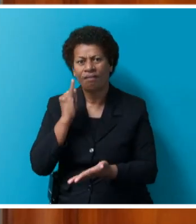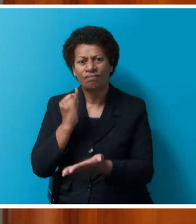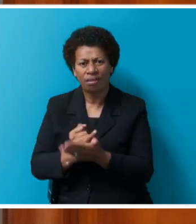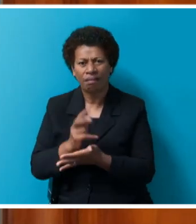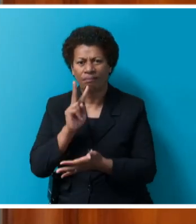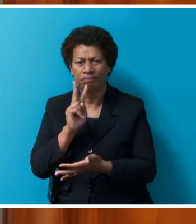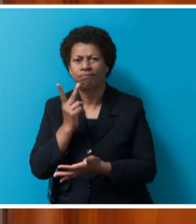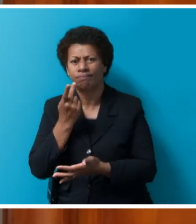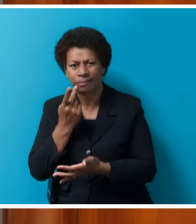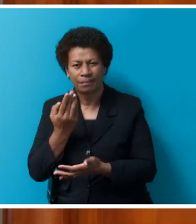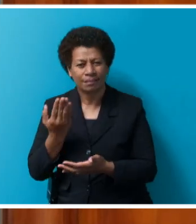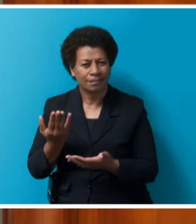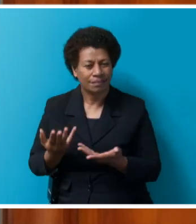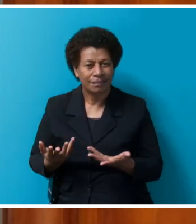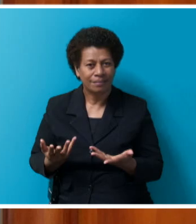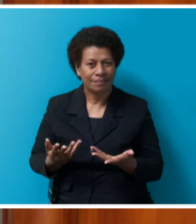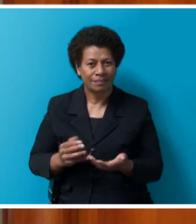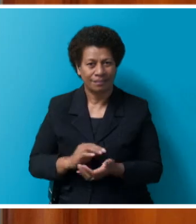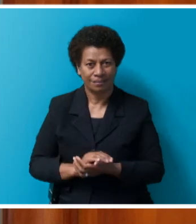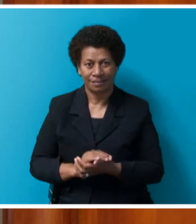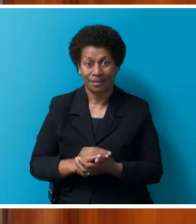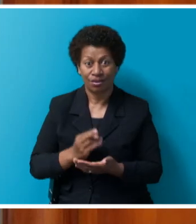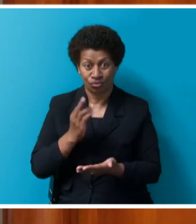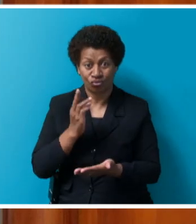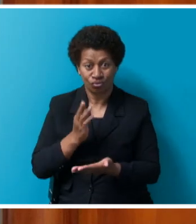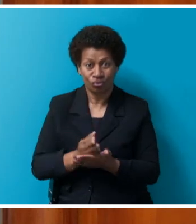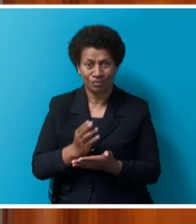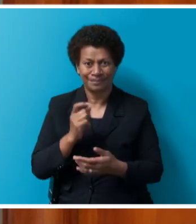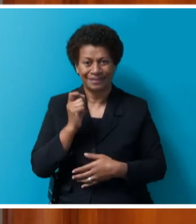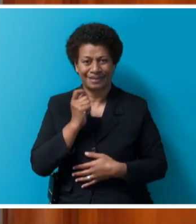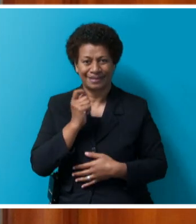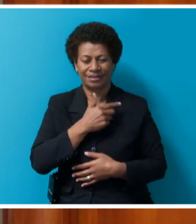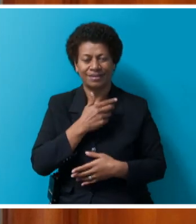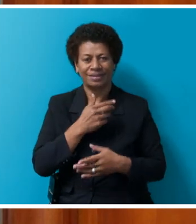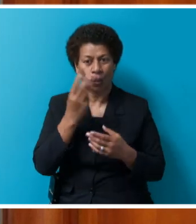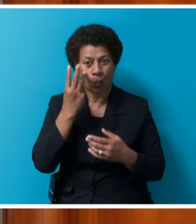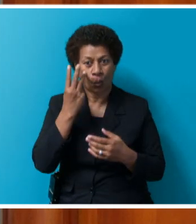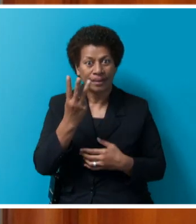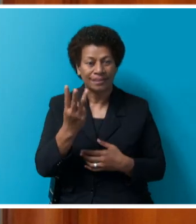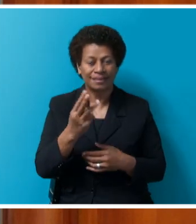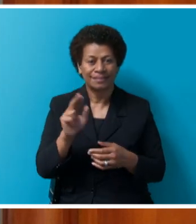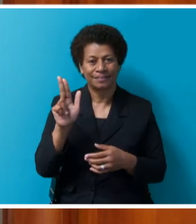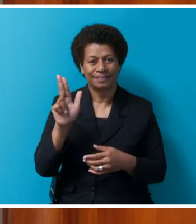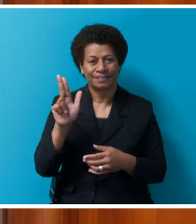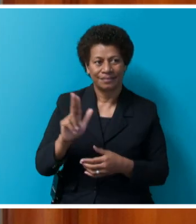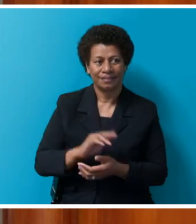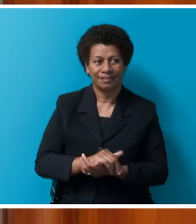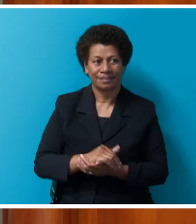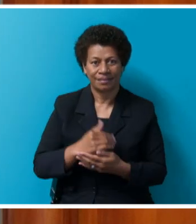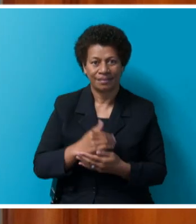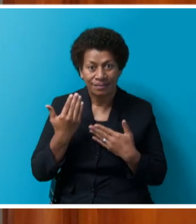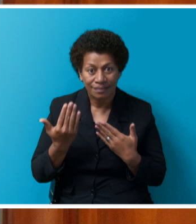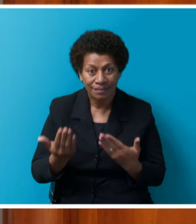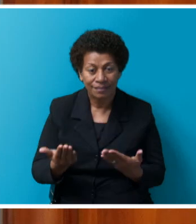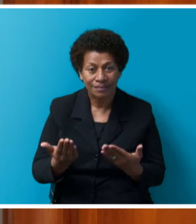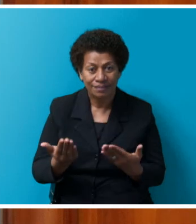jarring contrast to the true spirit witnessed in Laos. Honorable Lyle professes to be a youth advocate.